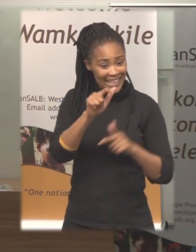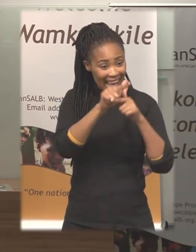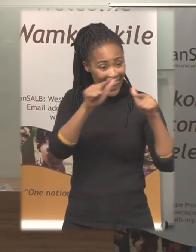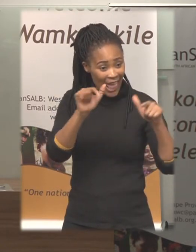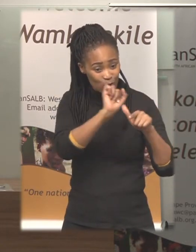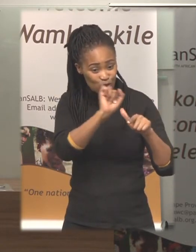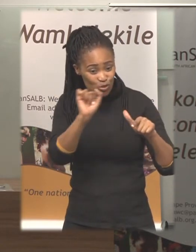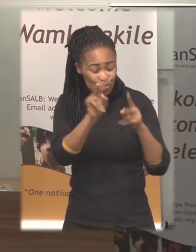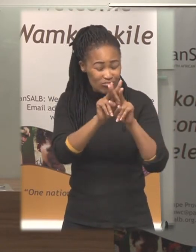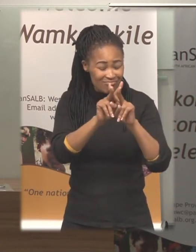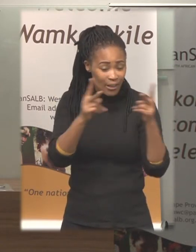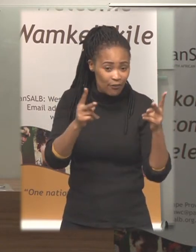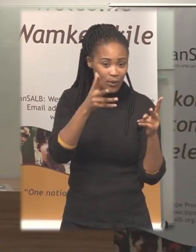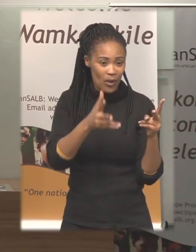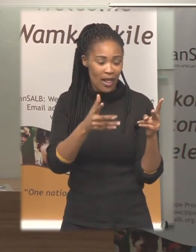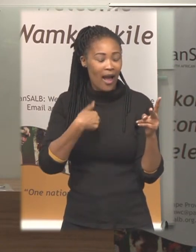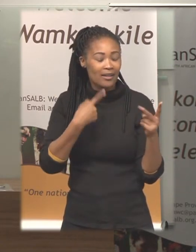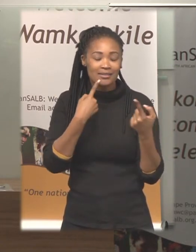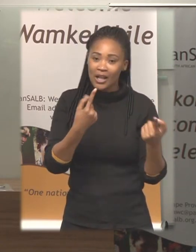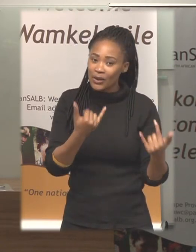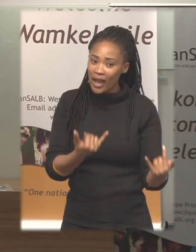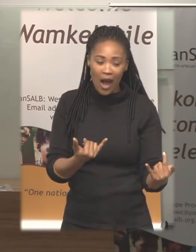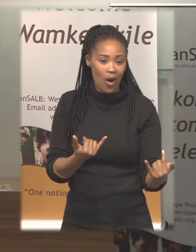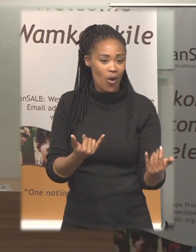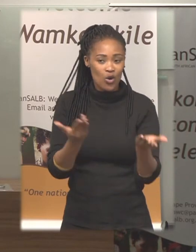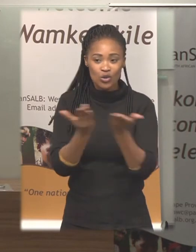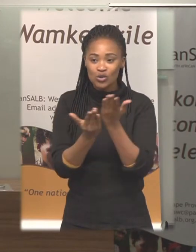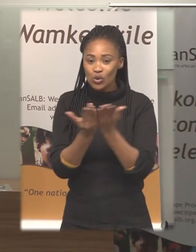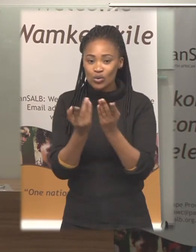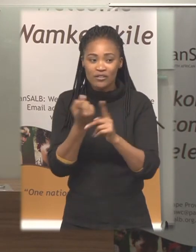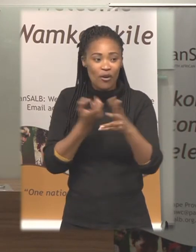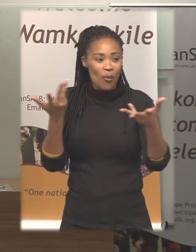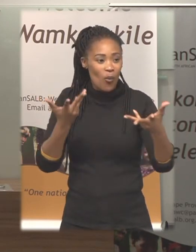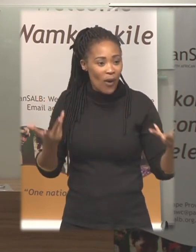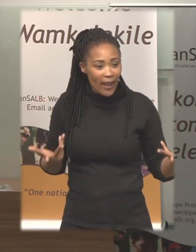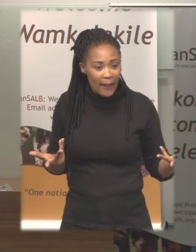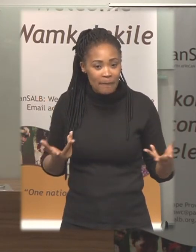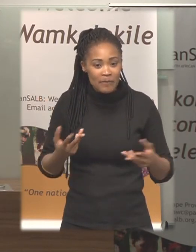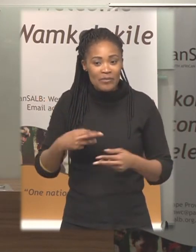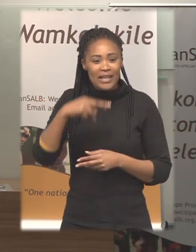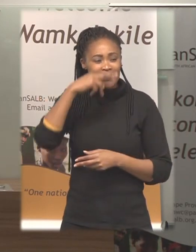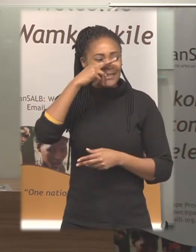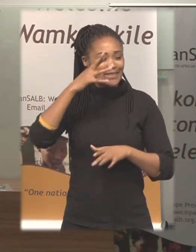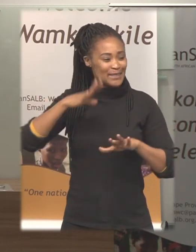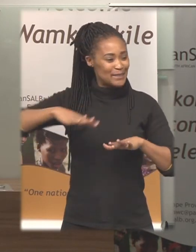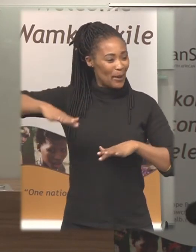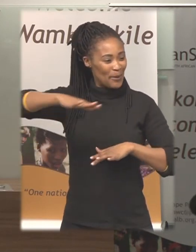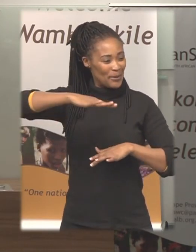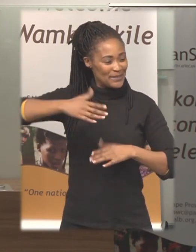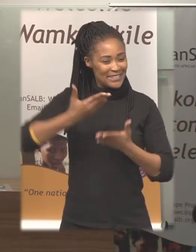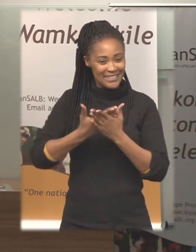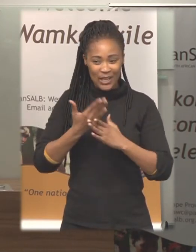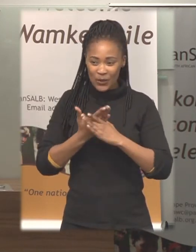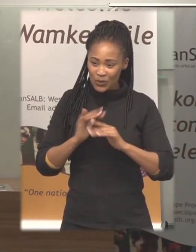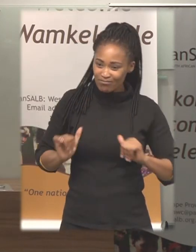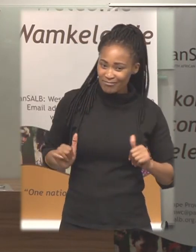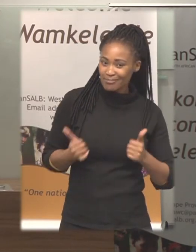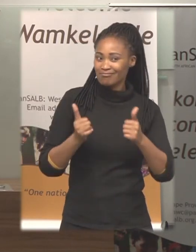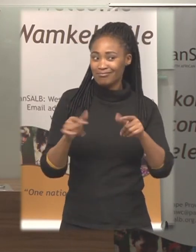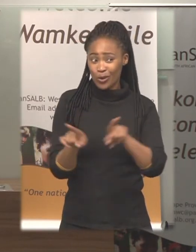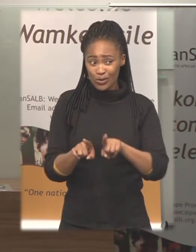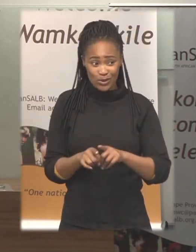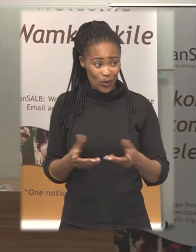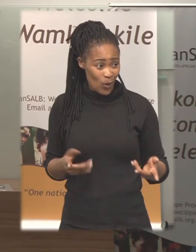different, I can tell you now, the schools in the leafy suburbs will have to do that as well, because they have to follow